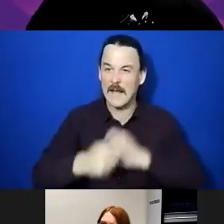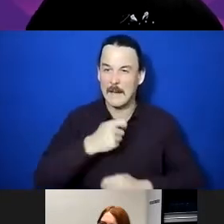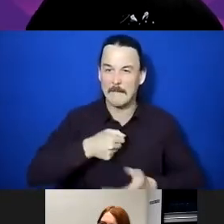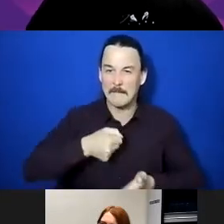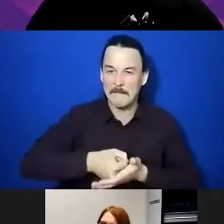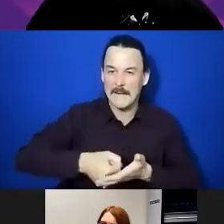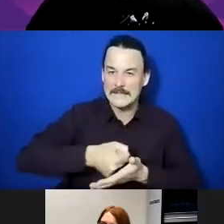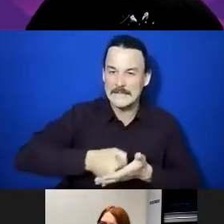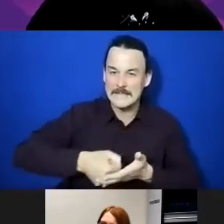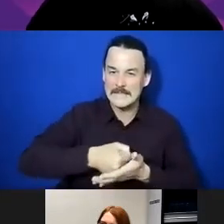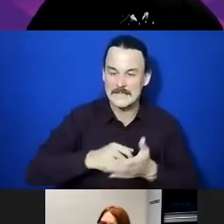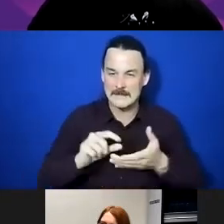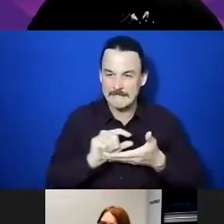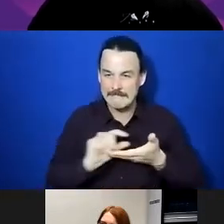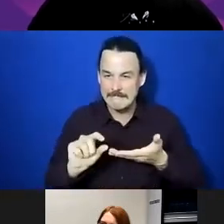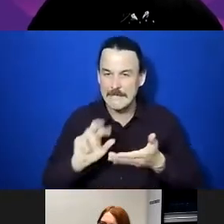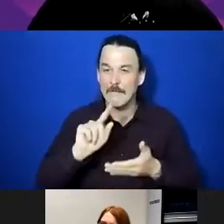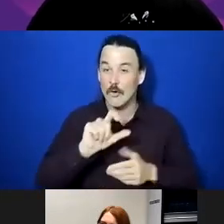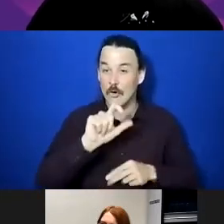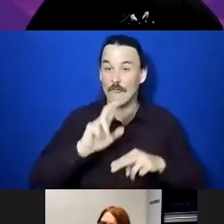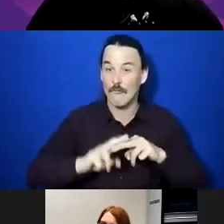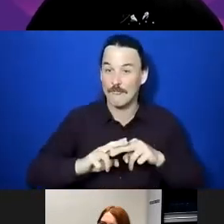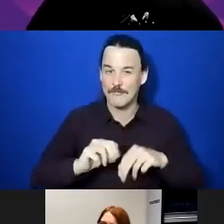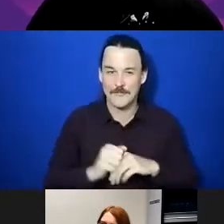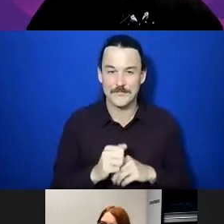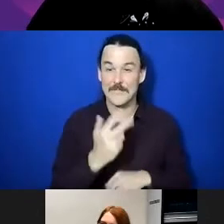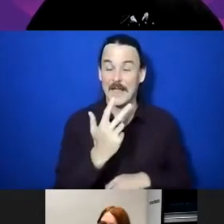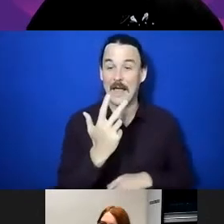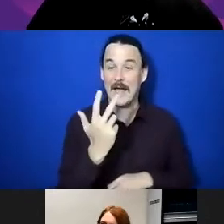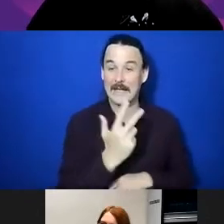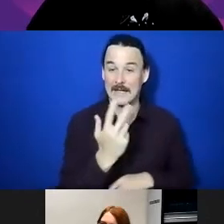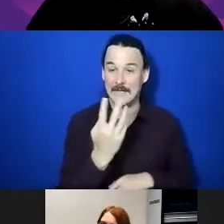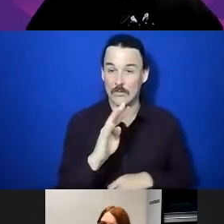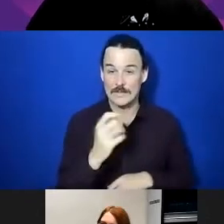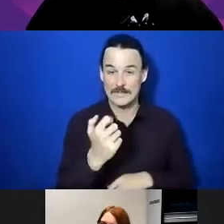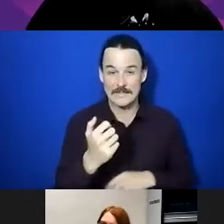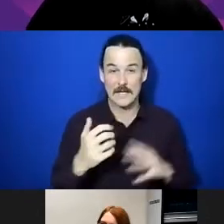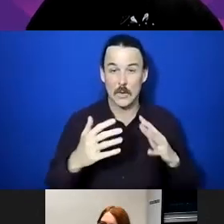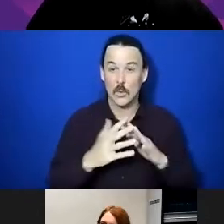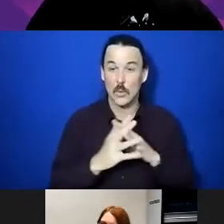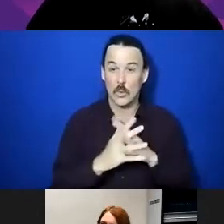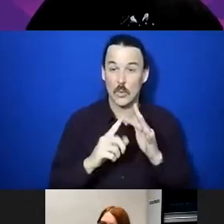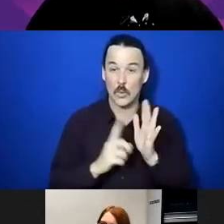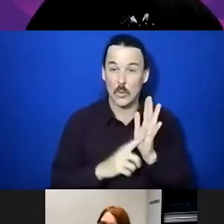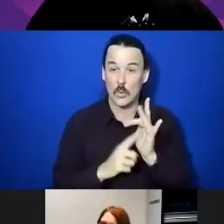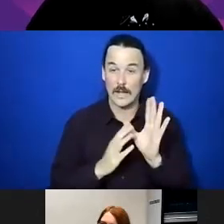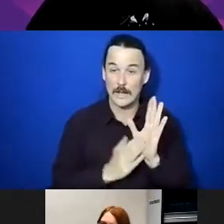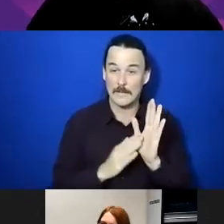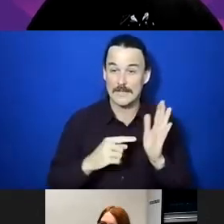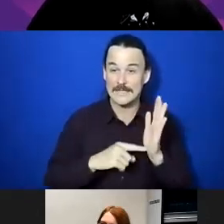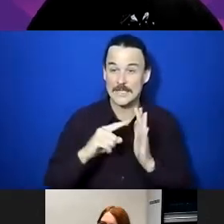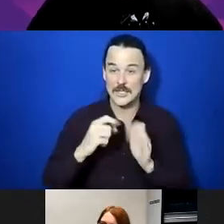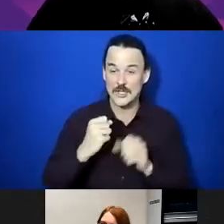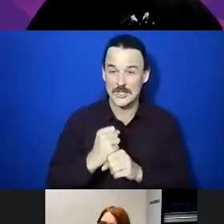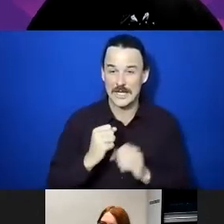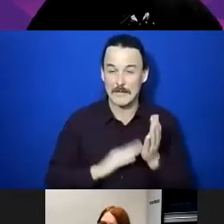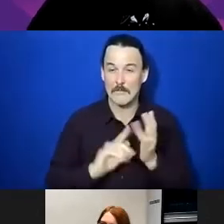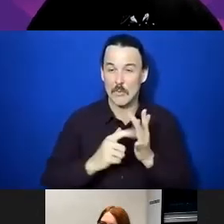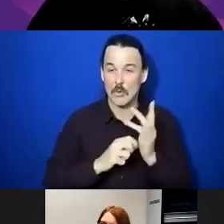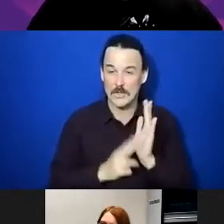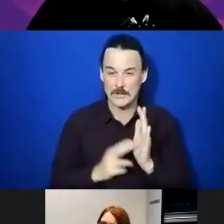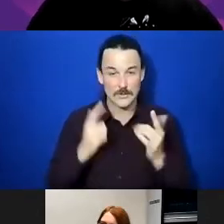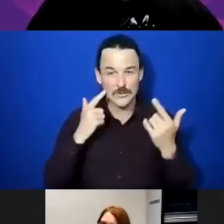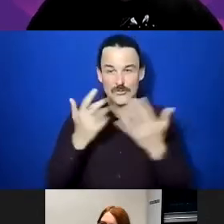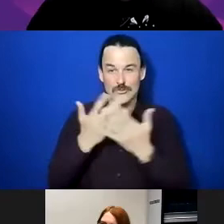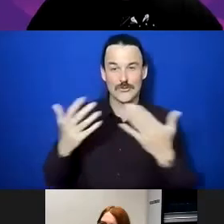On October 16, 1846, William T.G. Morton publicly demonstrated the use of ether as